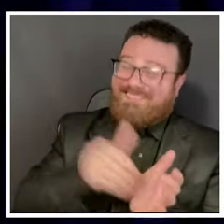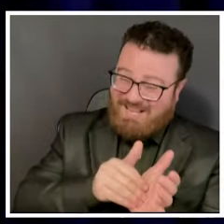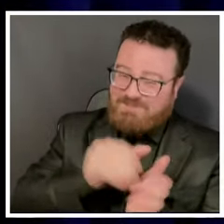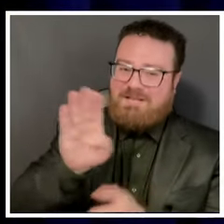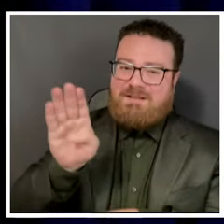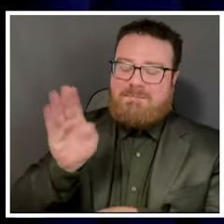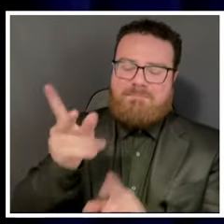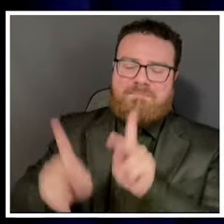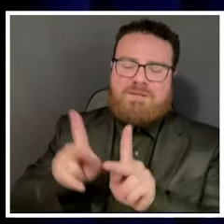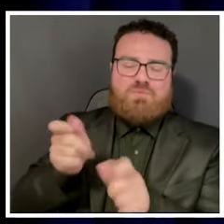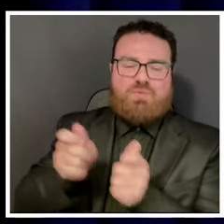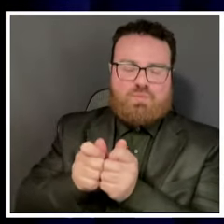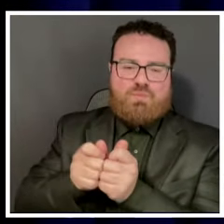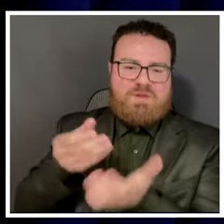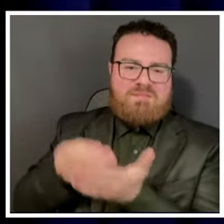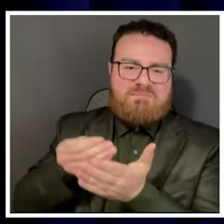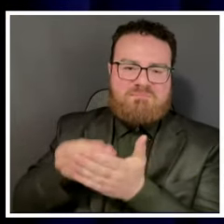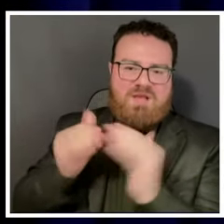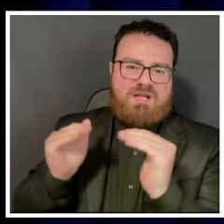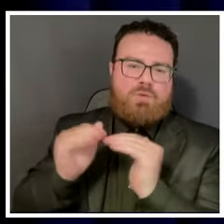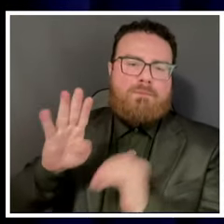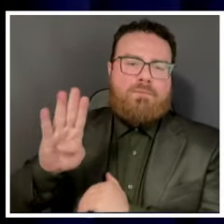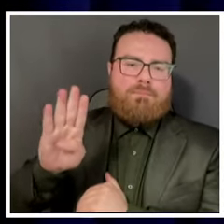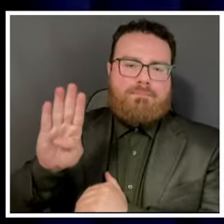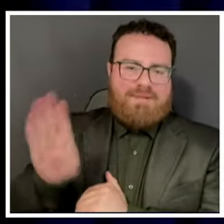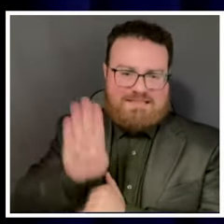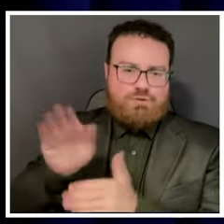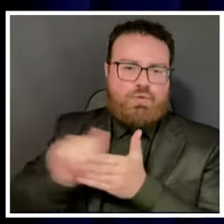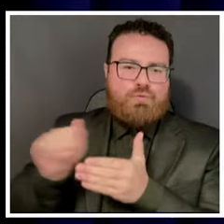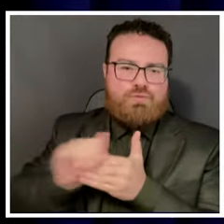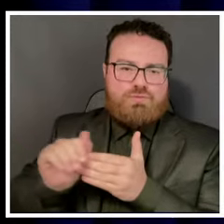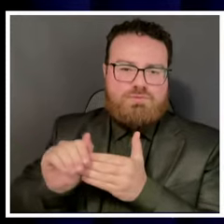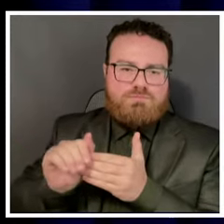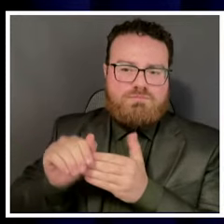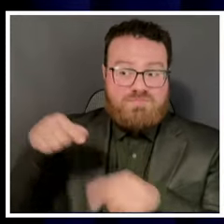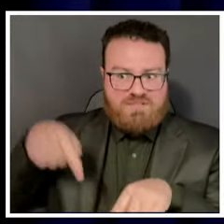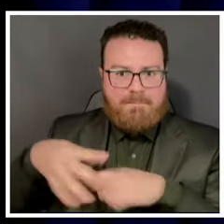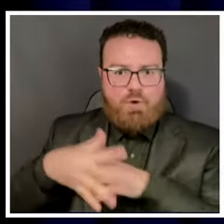you know what the average federal tax rate for a billionaire is today in America? For real.